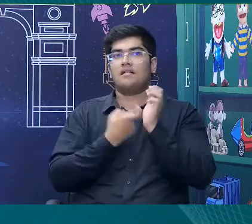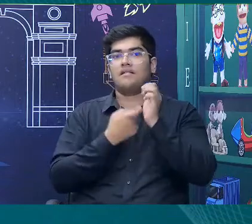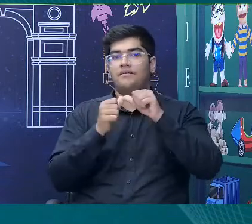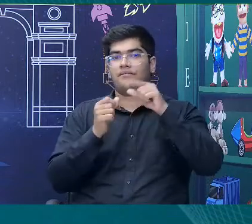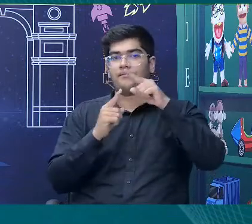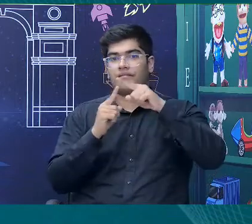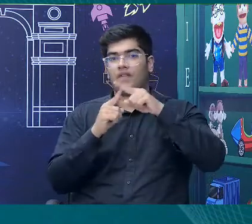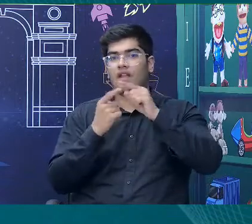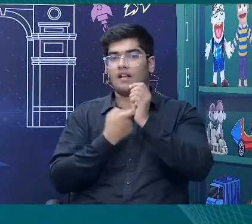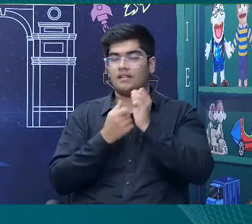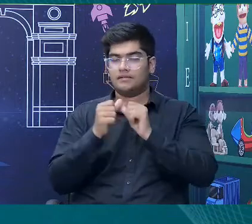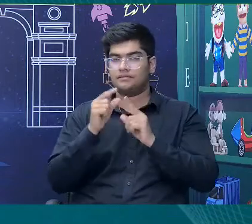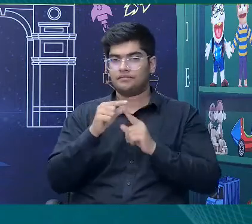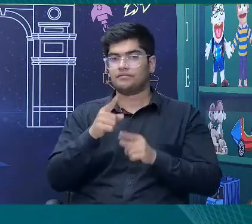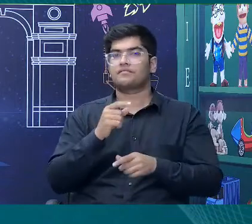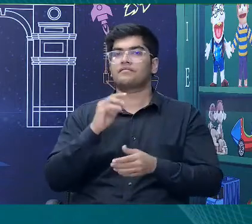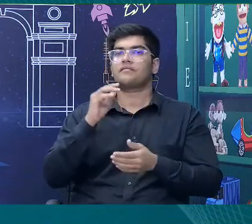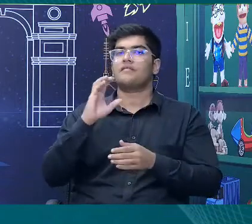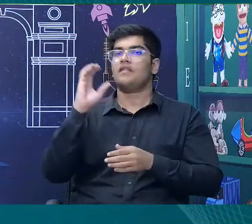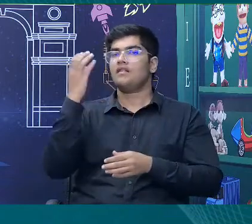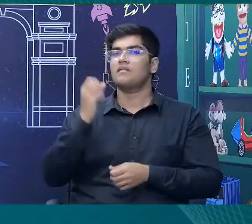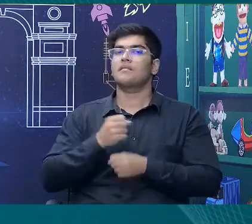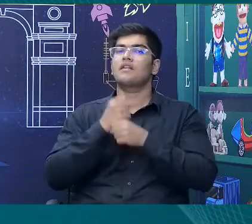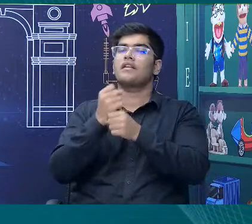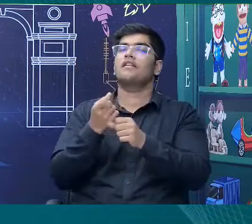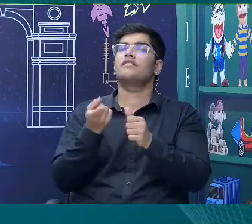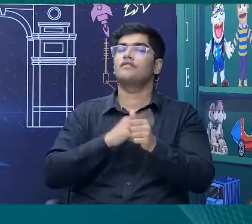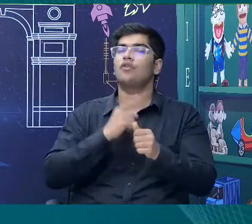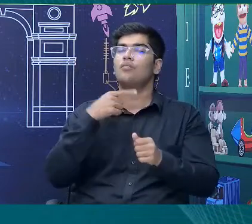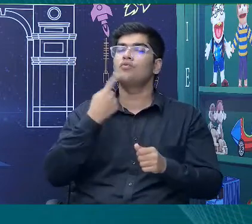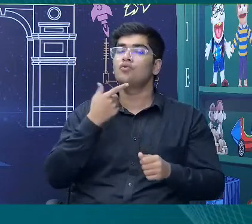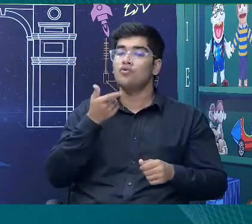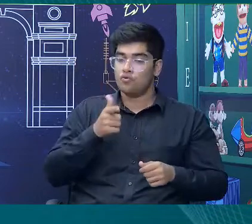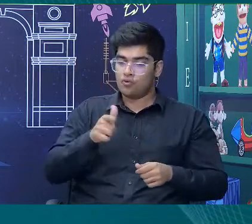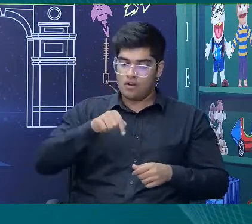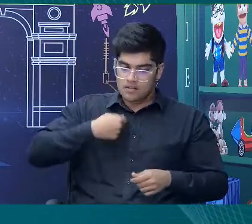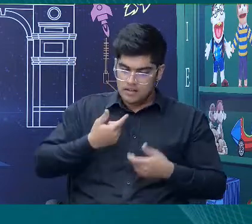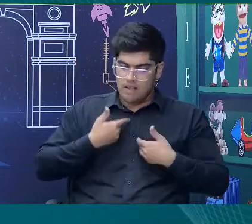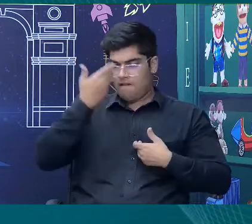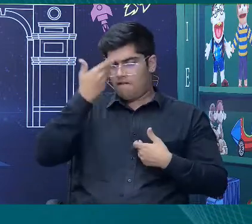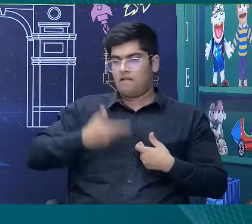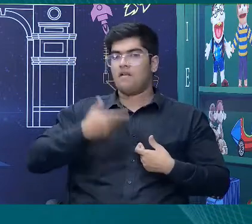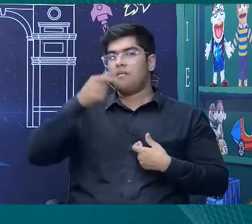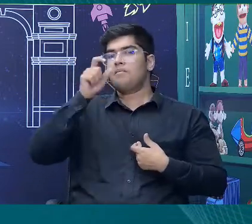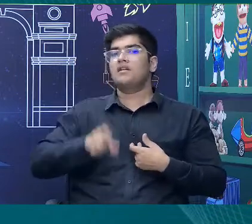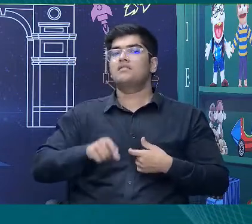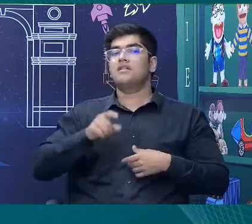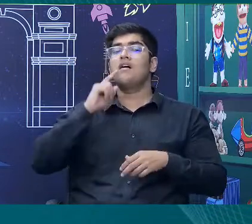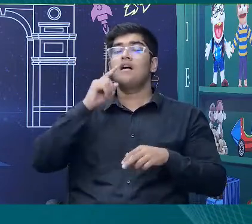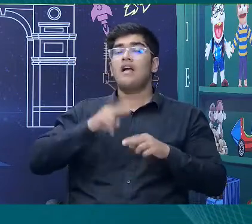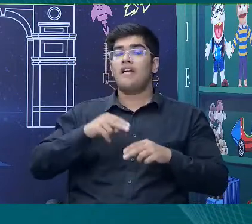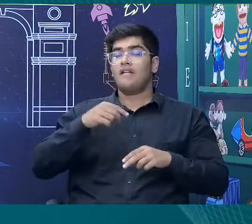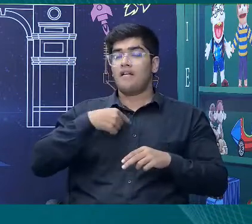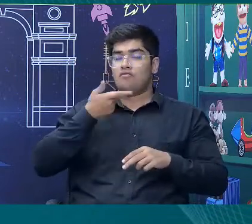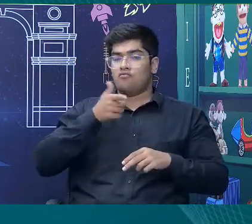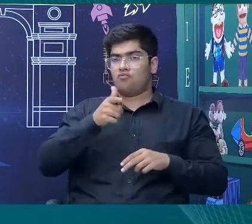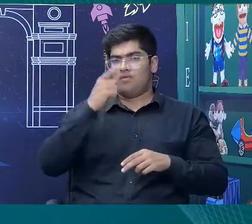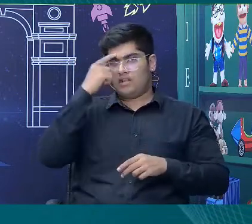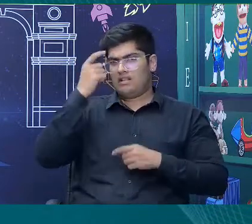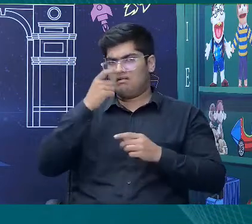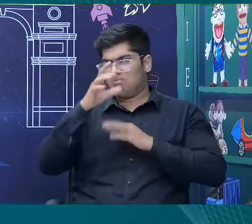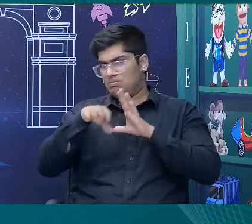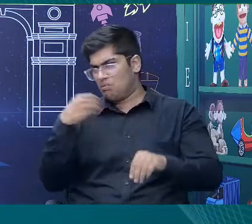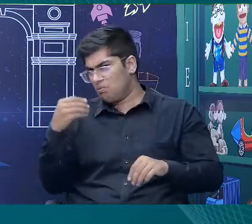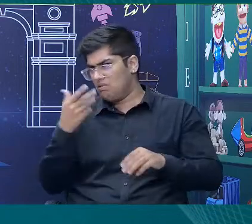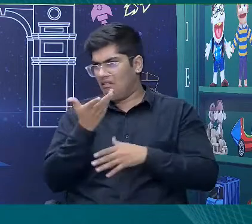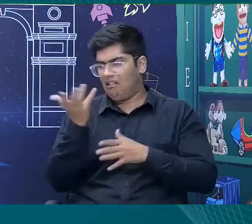from a rat who would have been caught in this world's rat trap if he had not been raised to captain. So he says Edla raised him to the